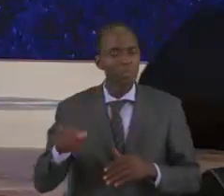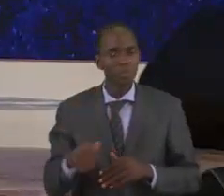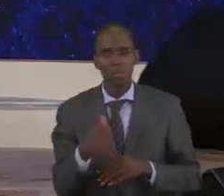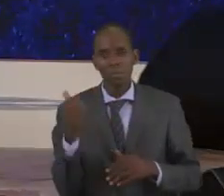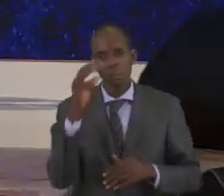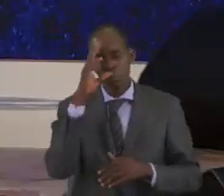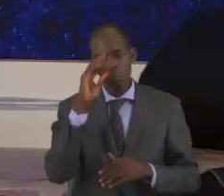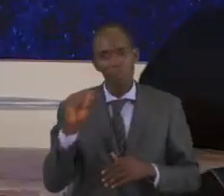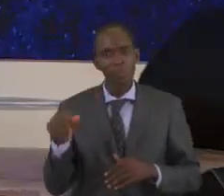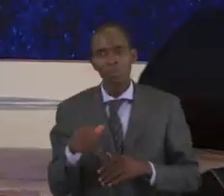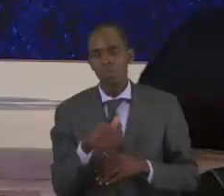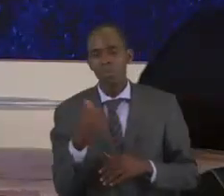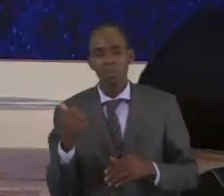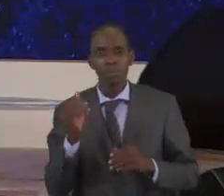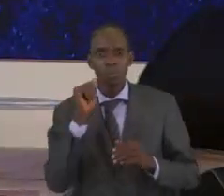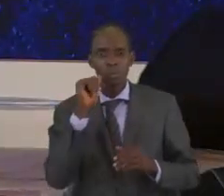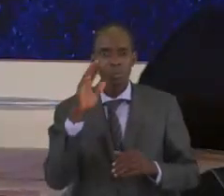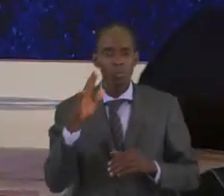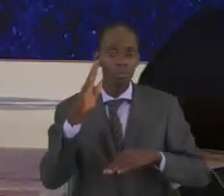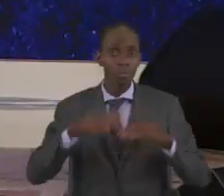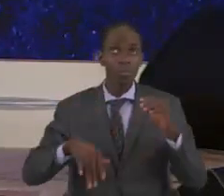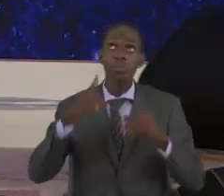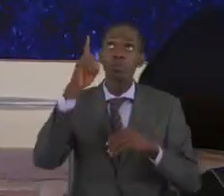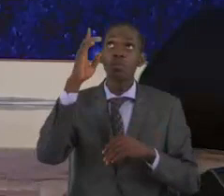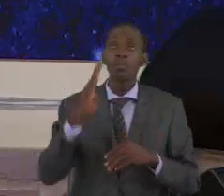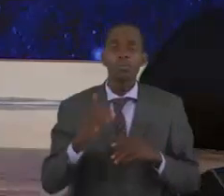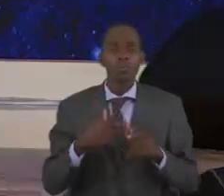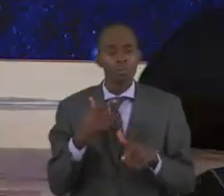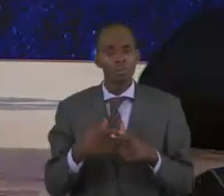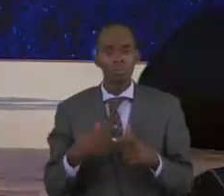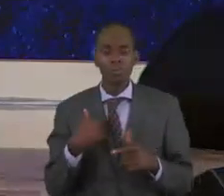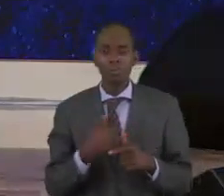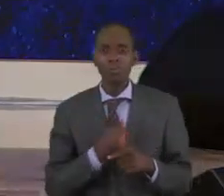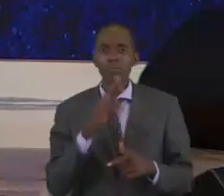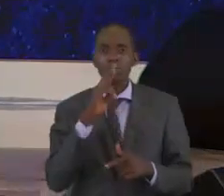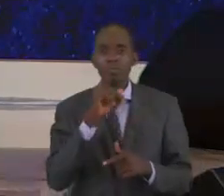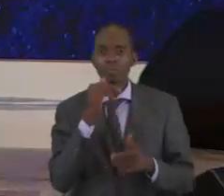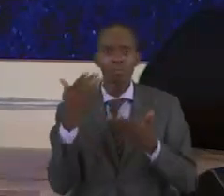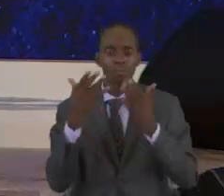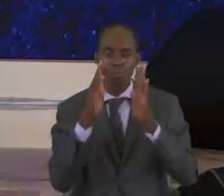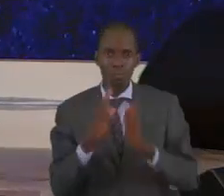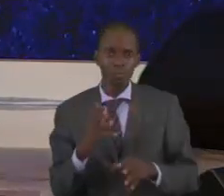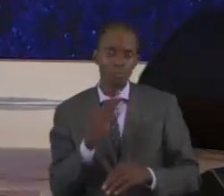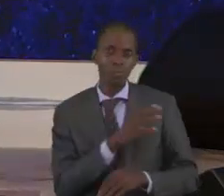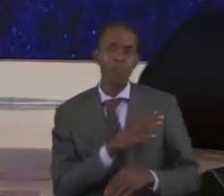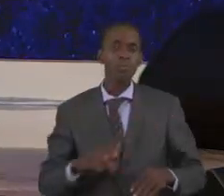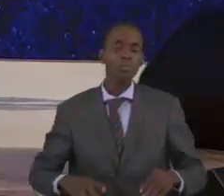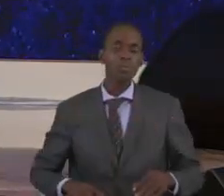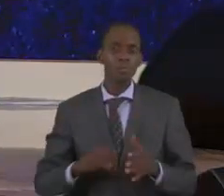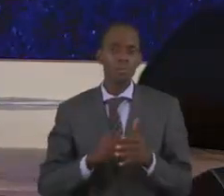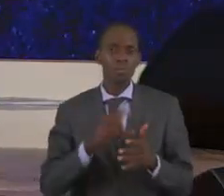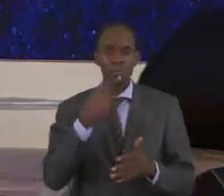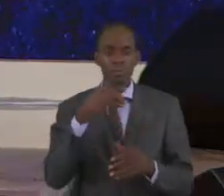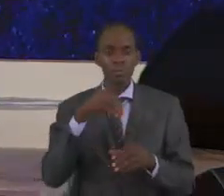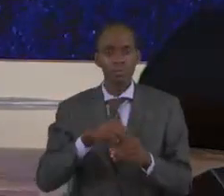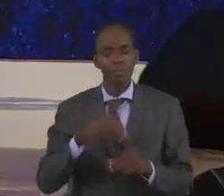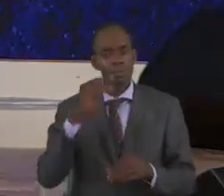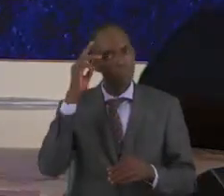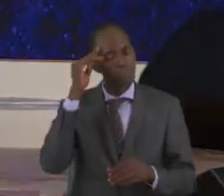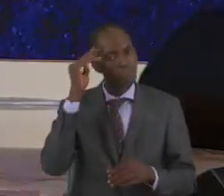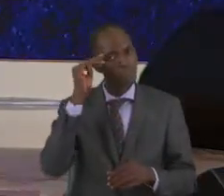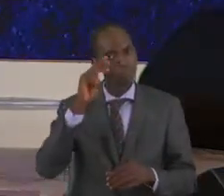woman, rather than God, then we are not servants of Christ. It says in Matthew